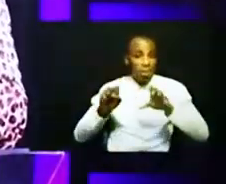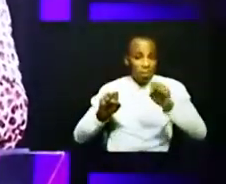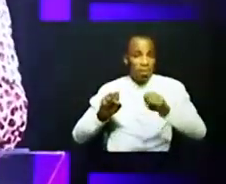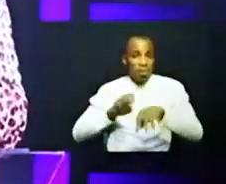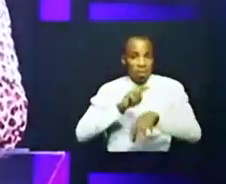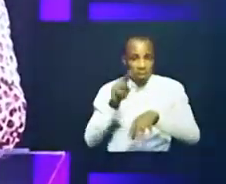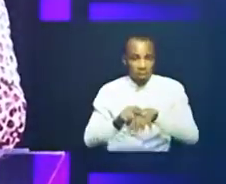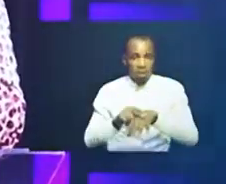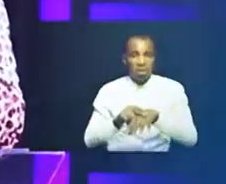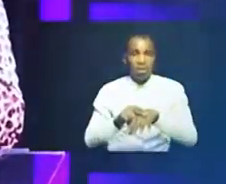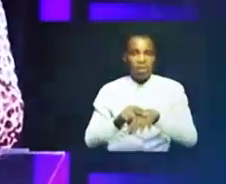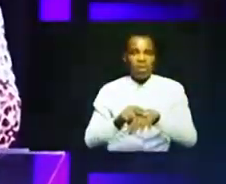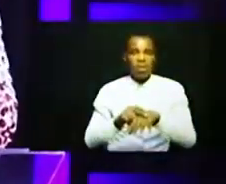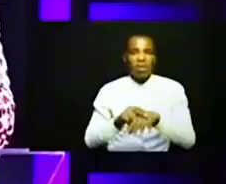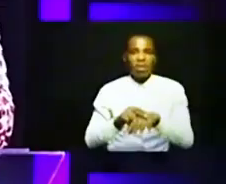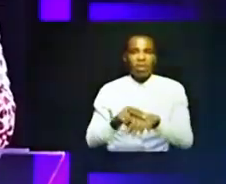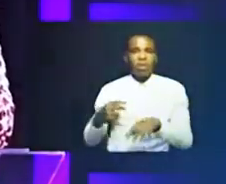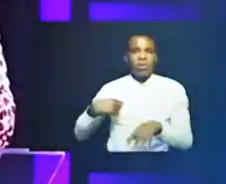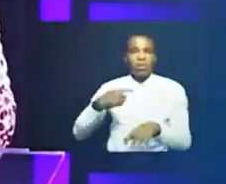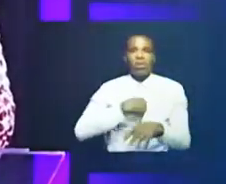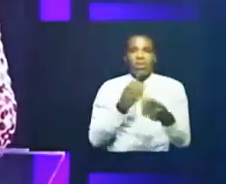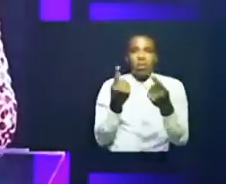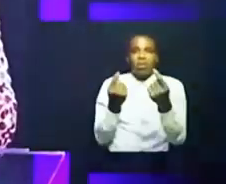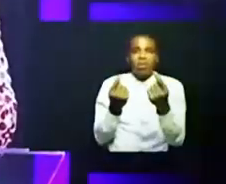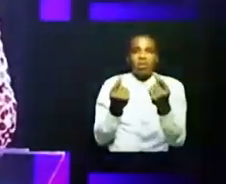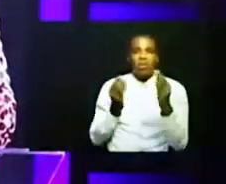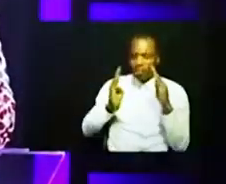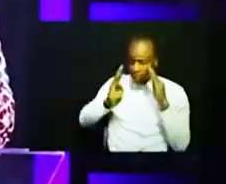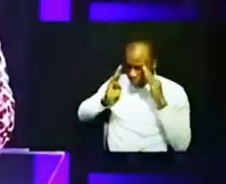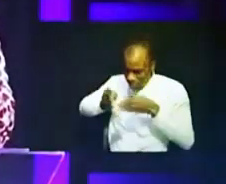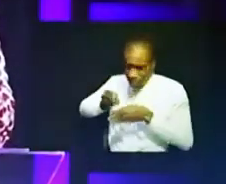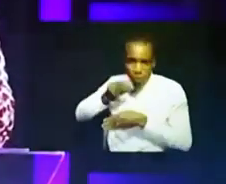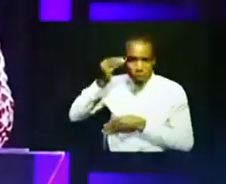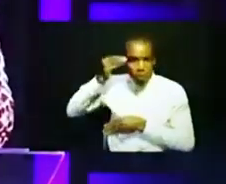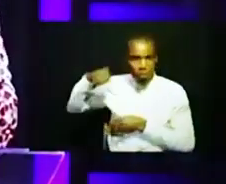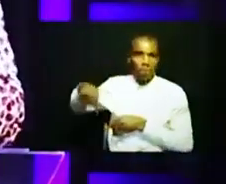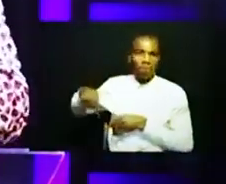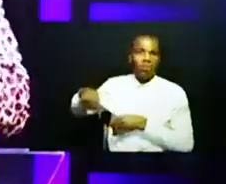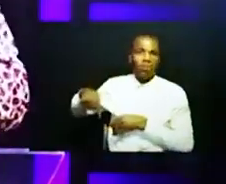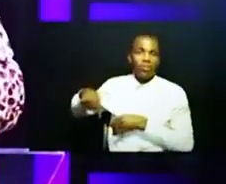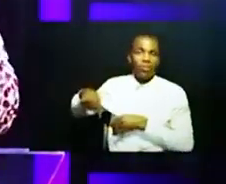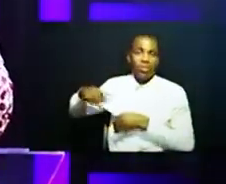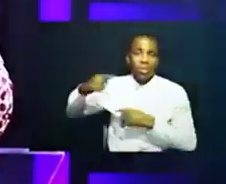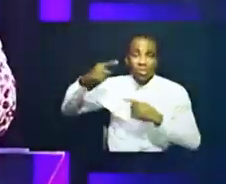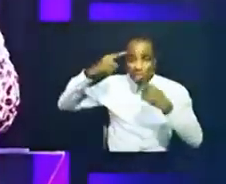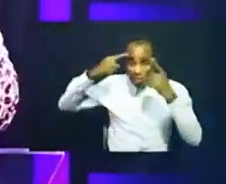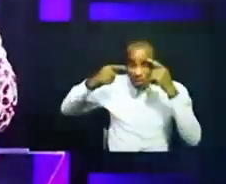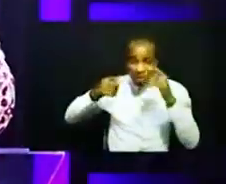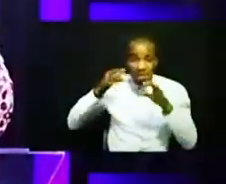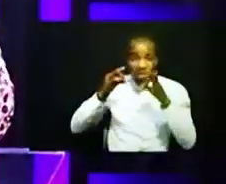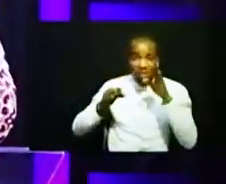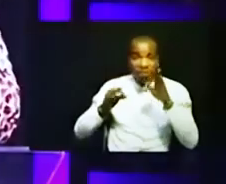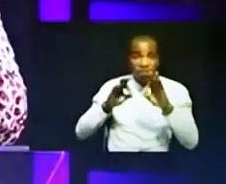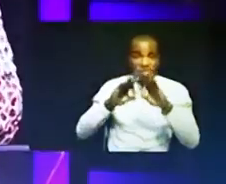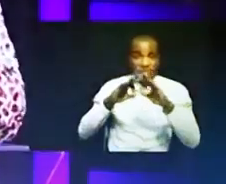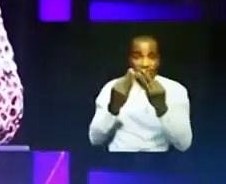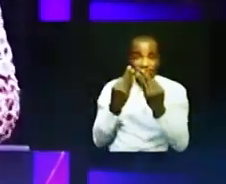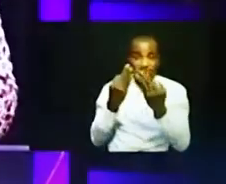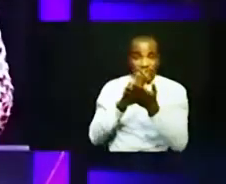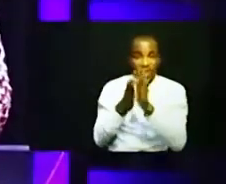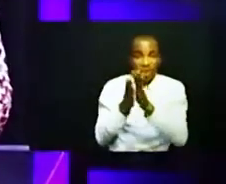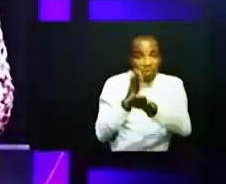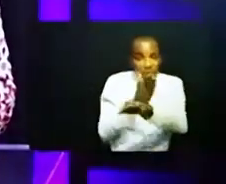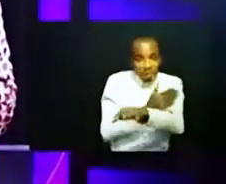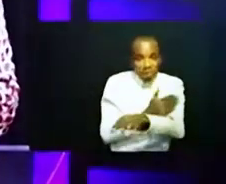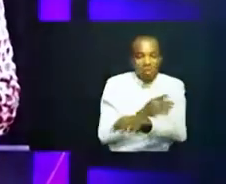really have to pay attention to our homes. That is the base, the family of the